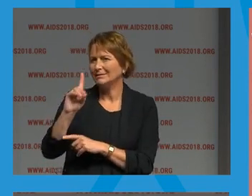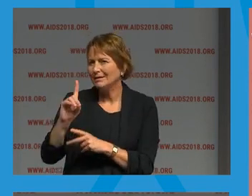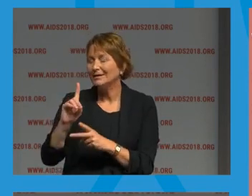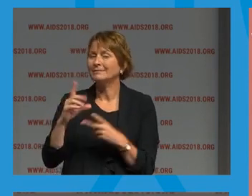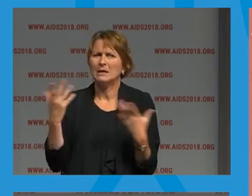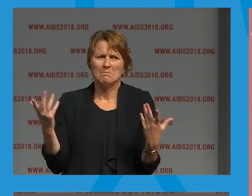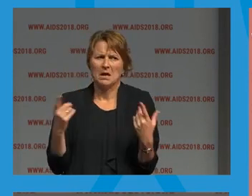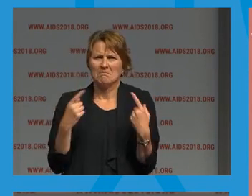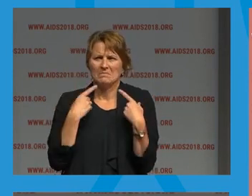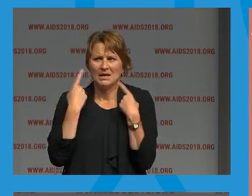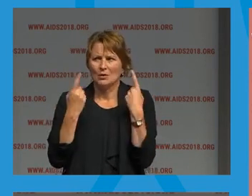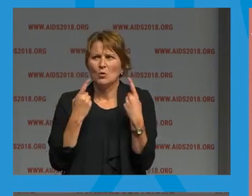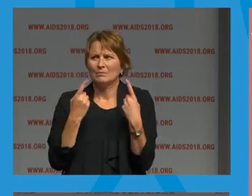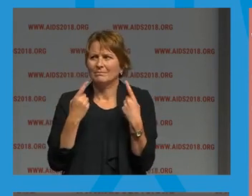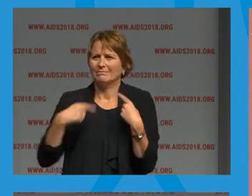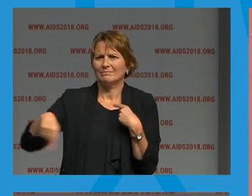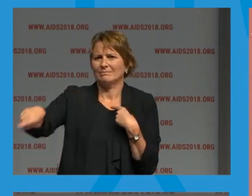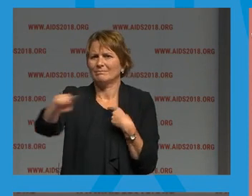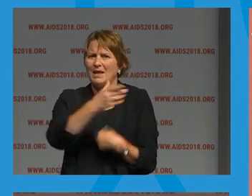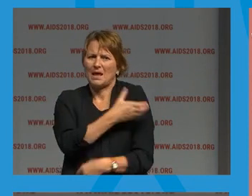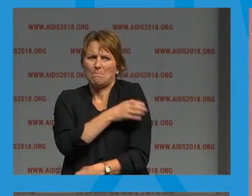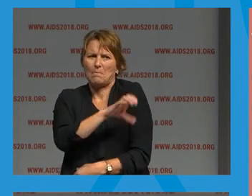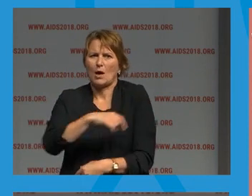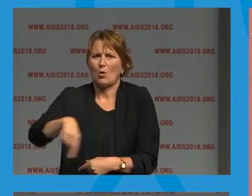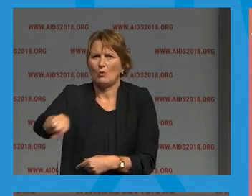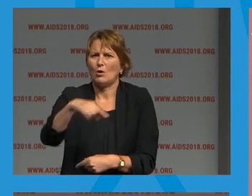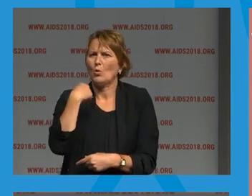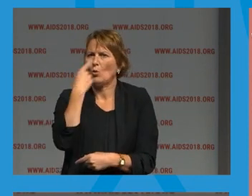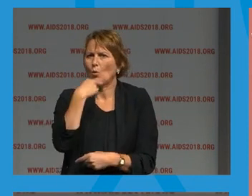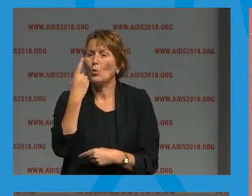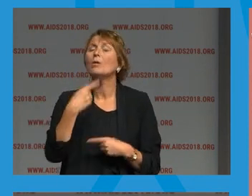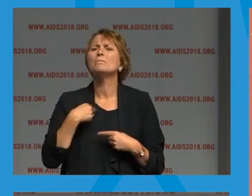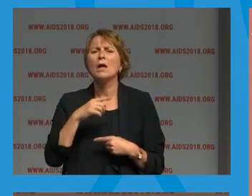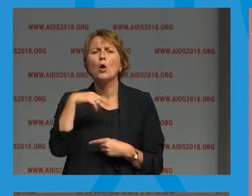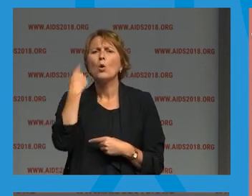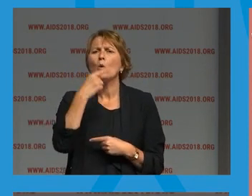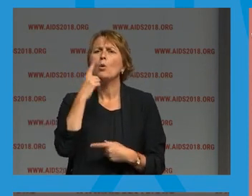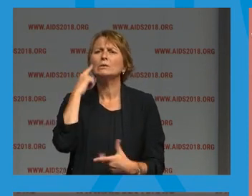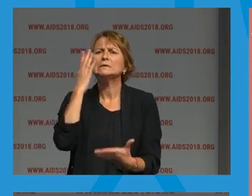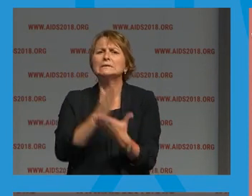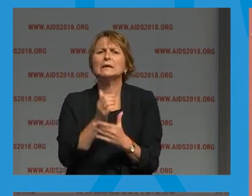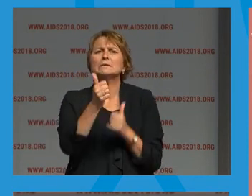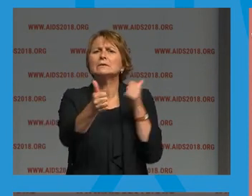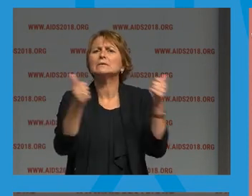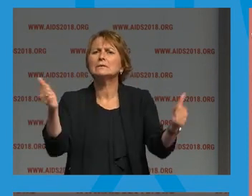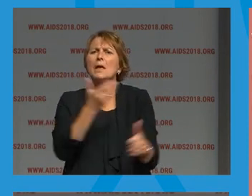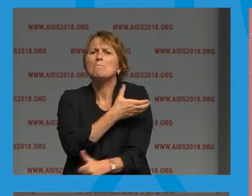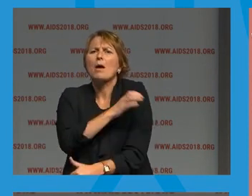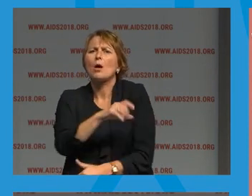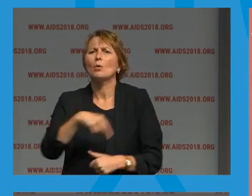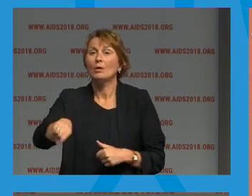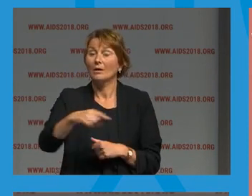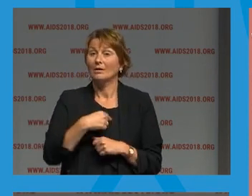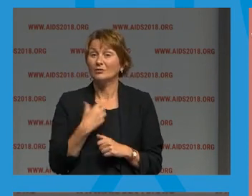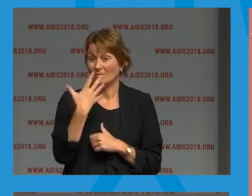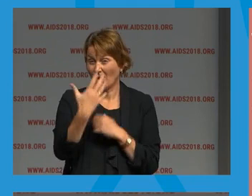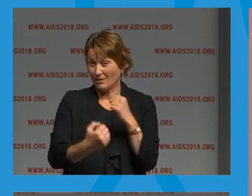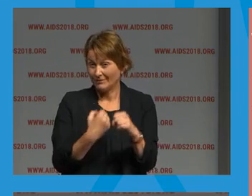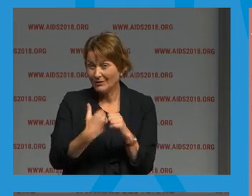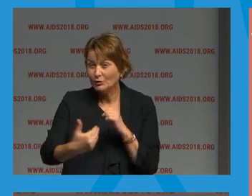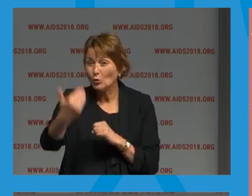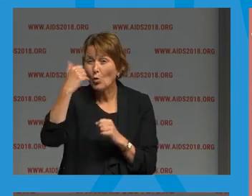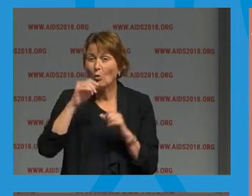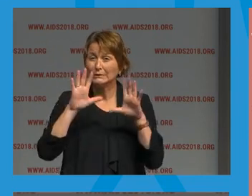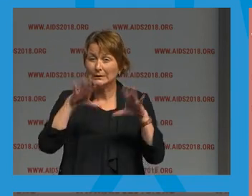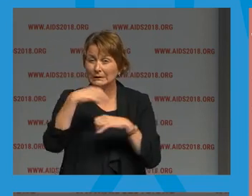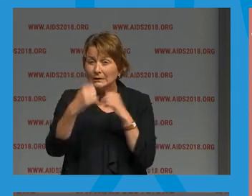is empowered? And who are we empowering for decision making? Did we do our job 5 years ago, 10 years